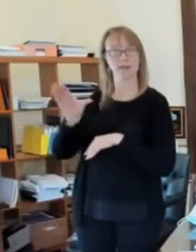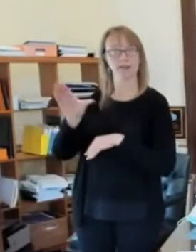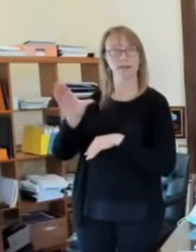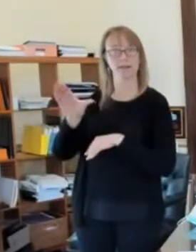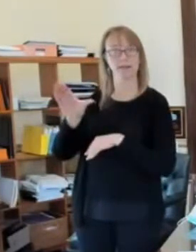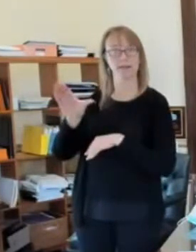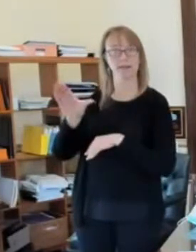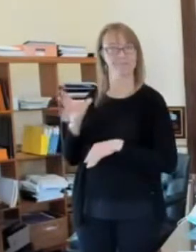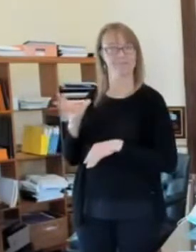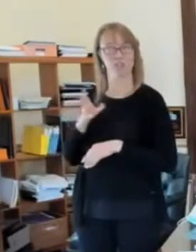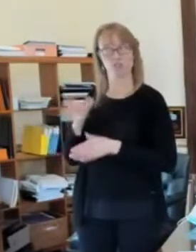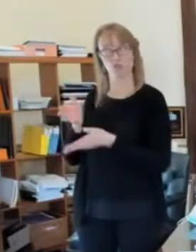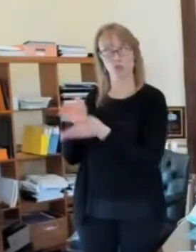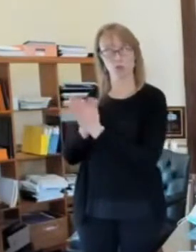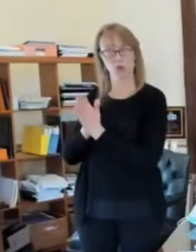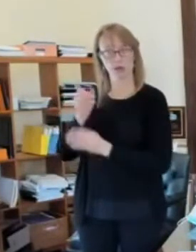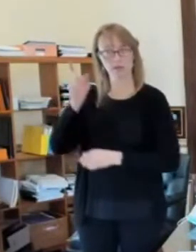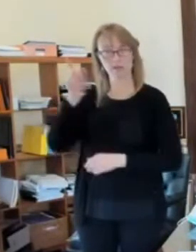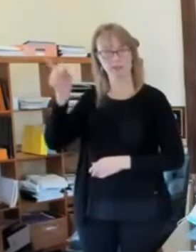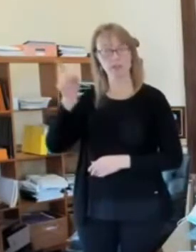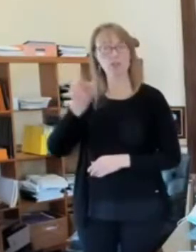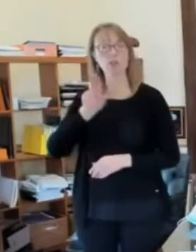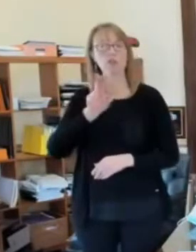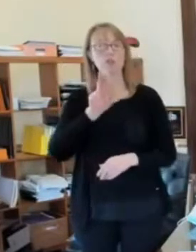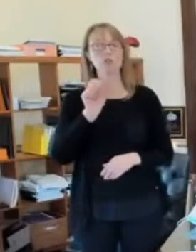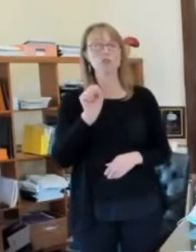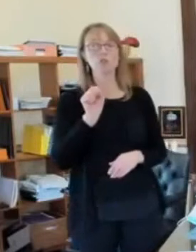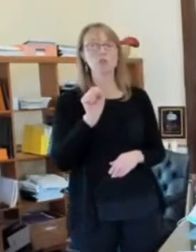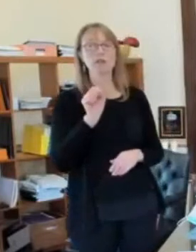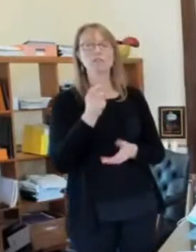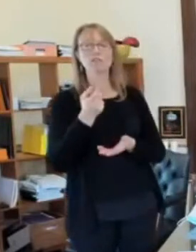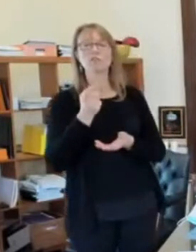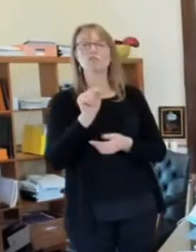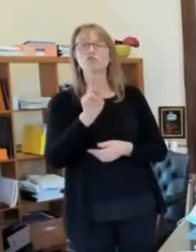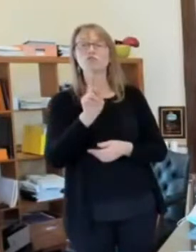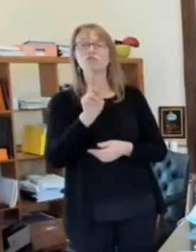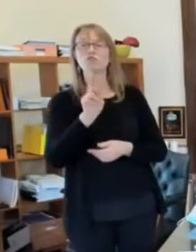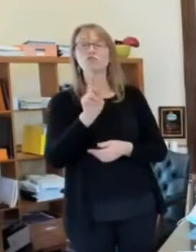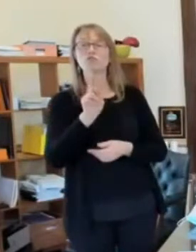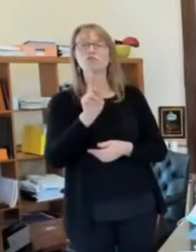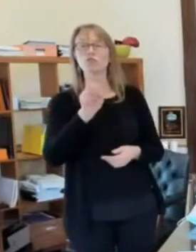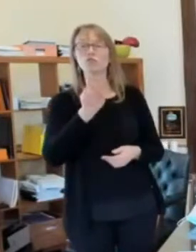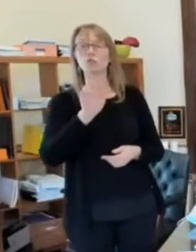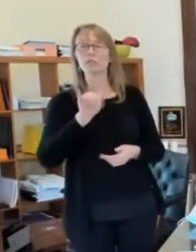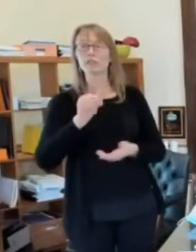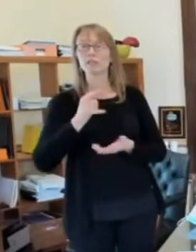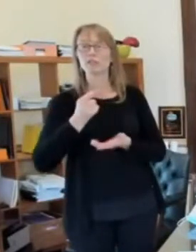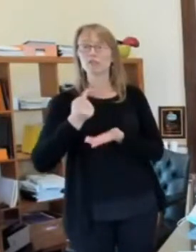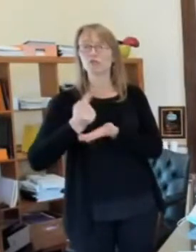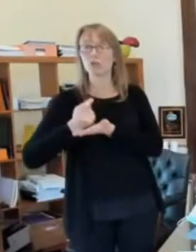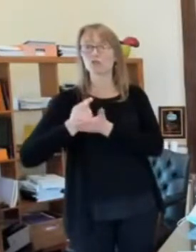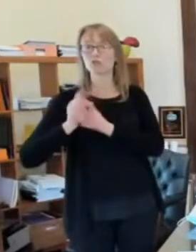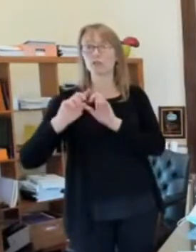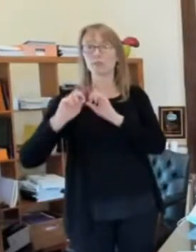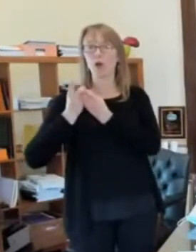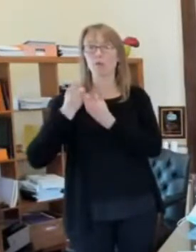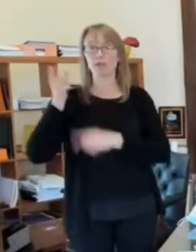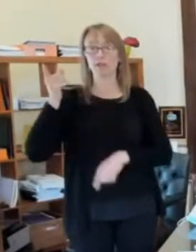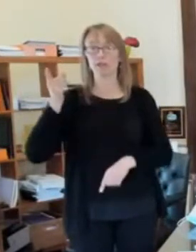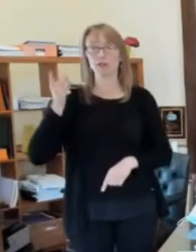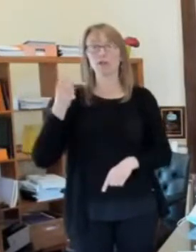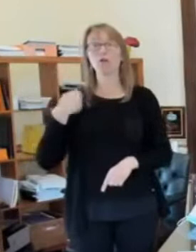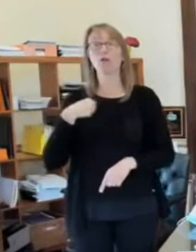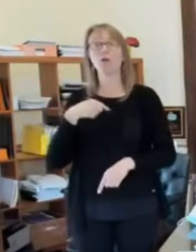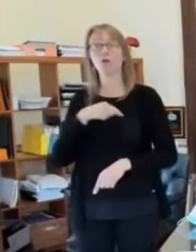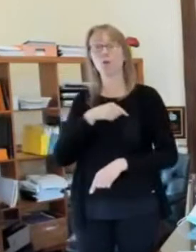file with the U.S. Treasury, we filed to get the funding for the rental assistance